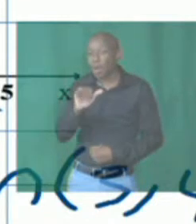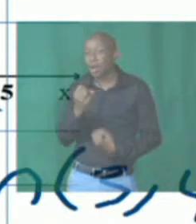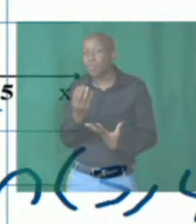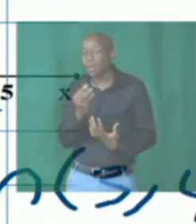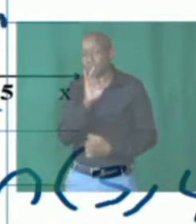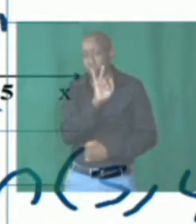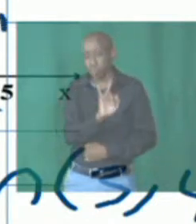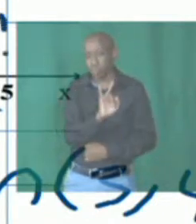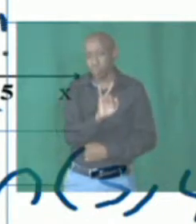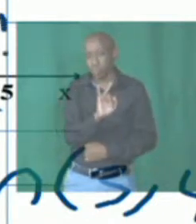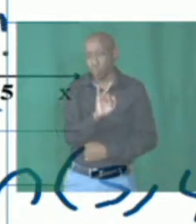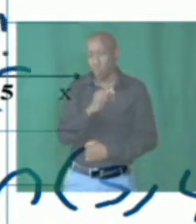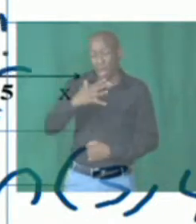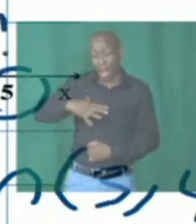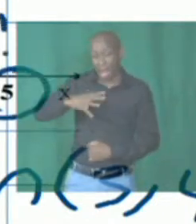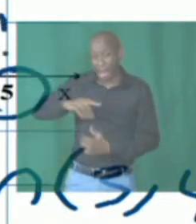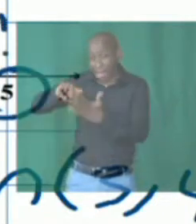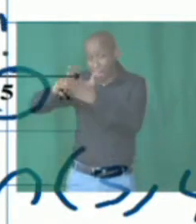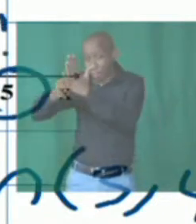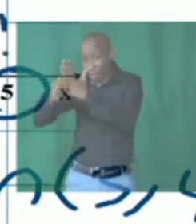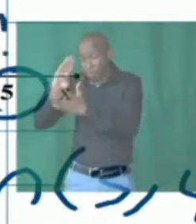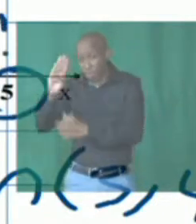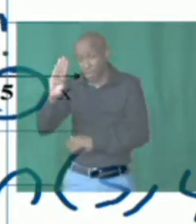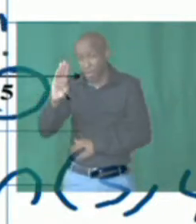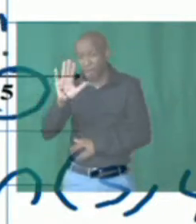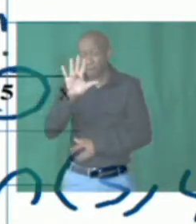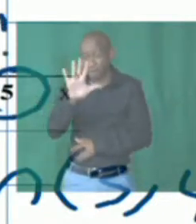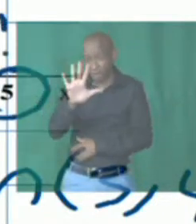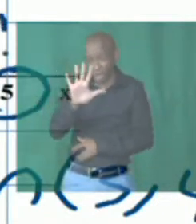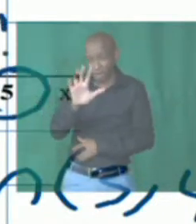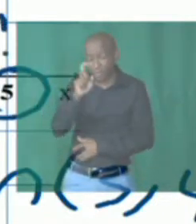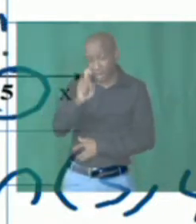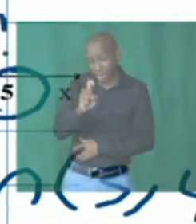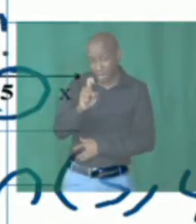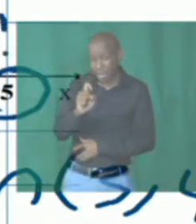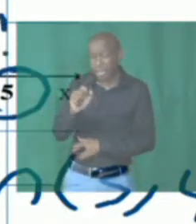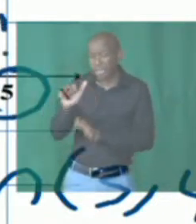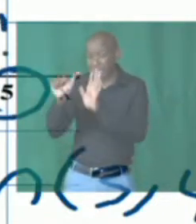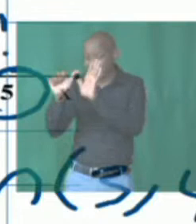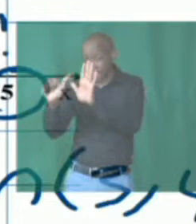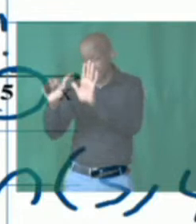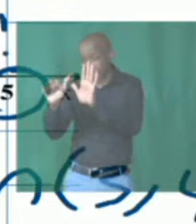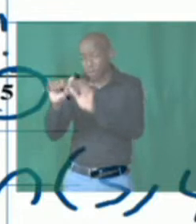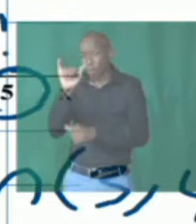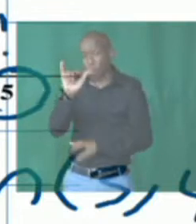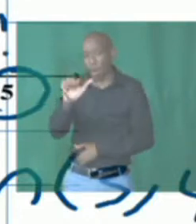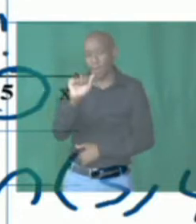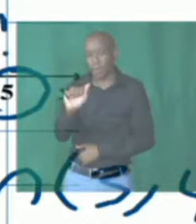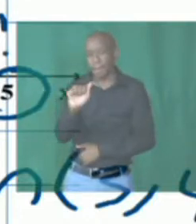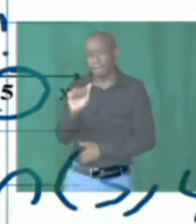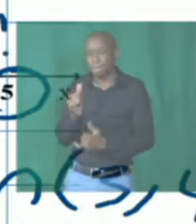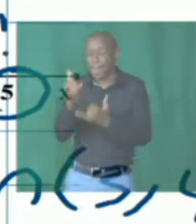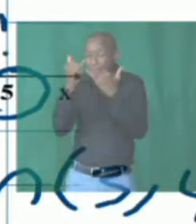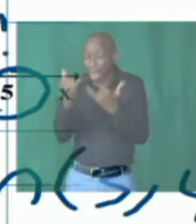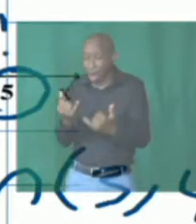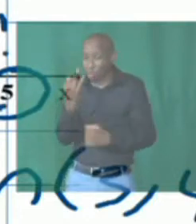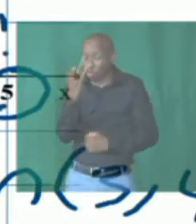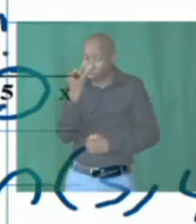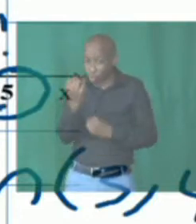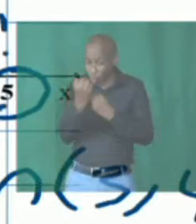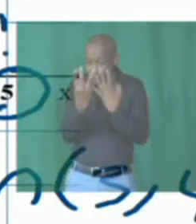2. For the other endpoint, we have 5, the x coordinate, the y coordinate is 6. So from these two